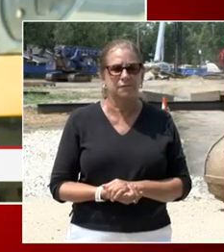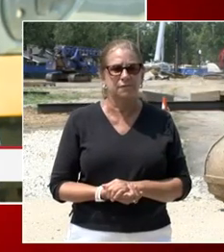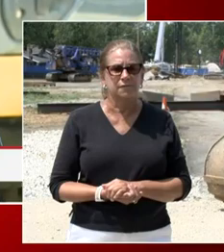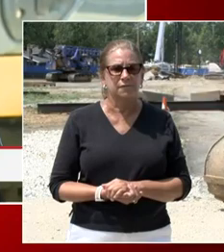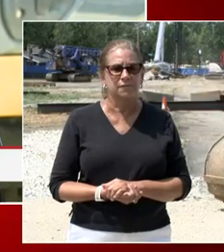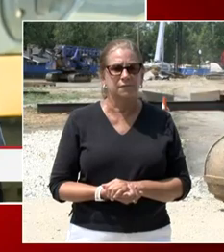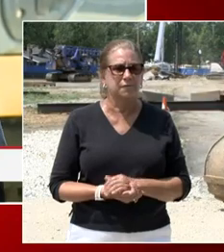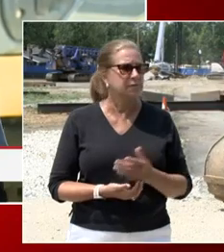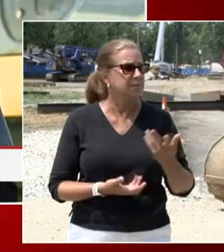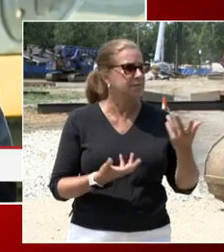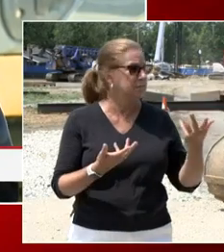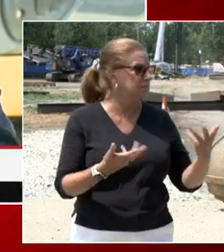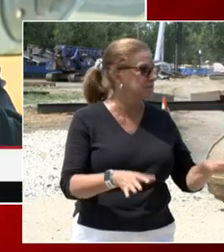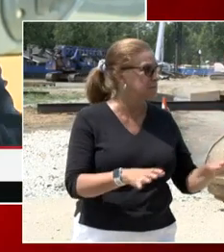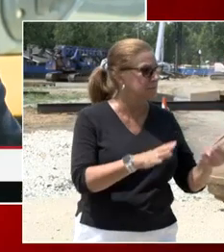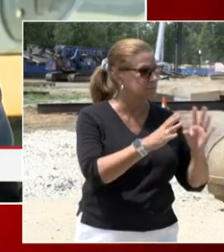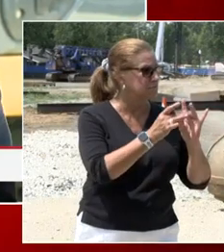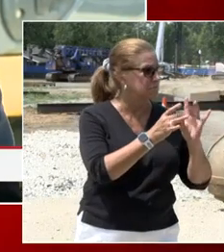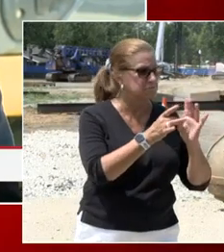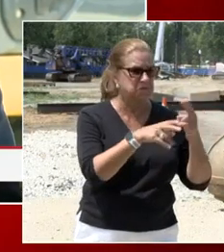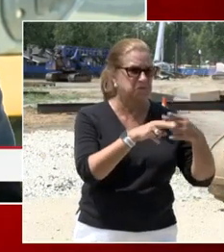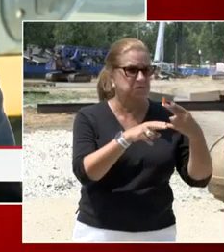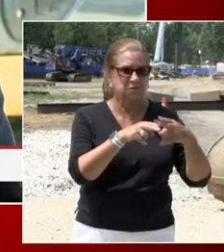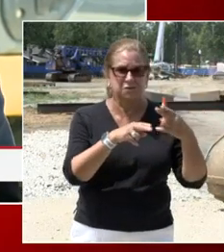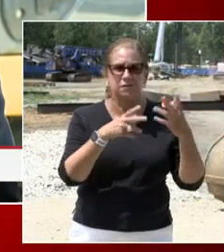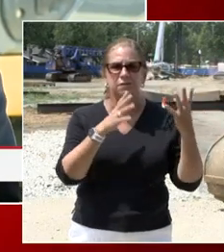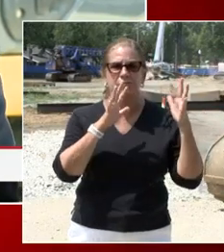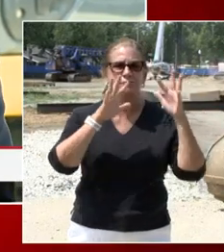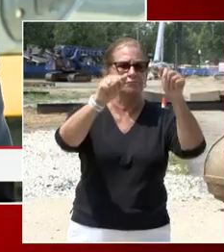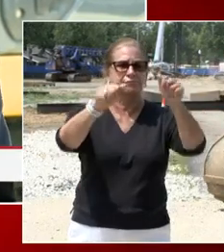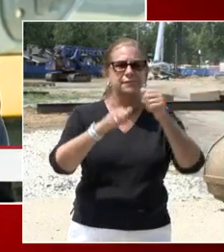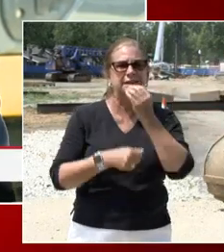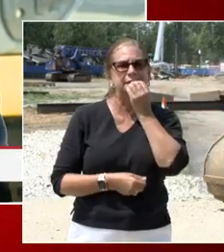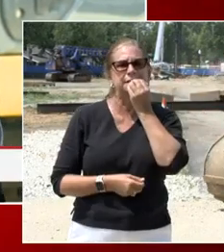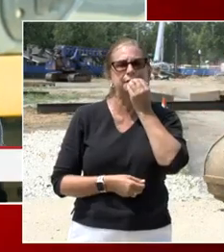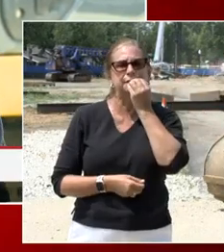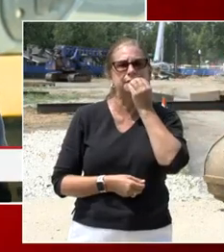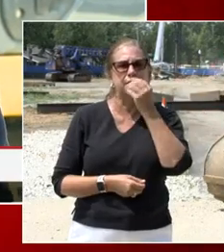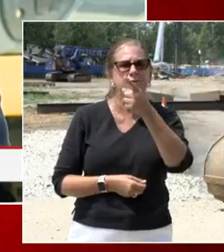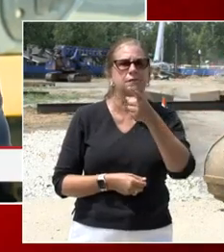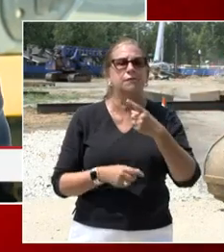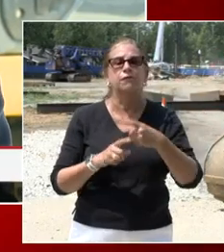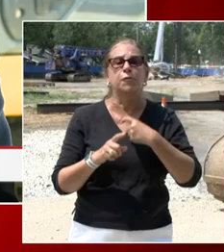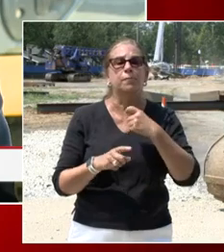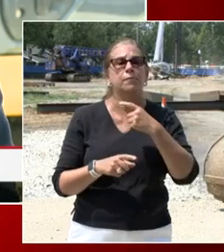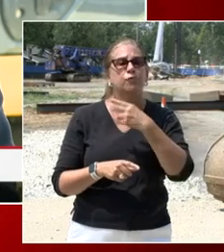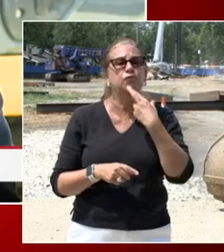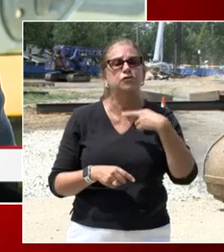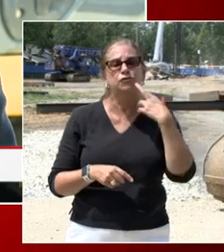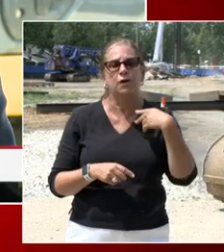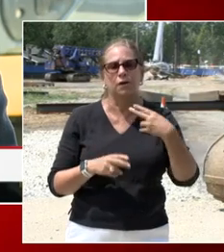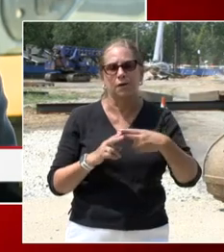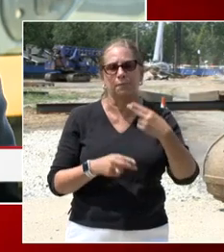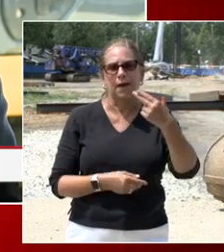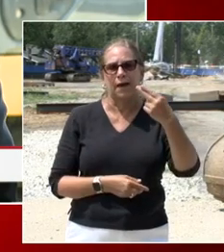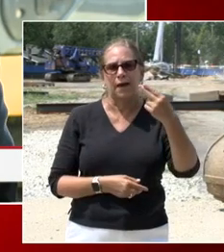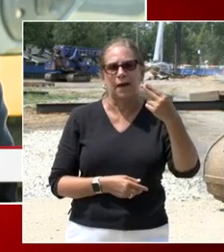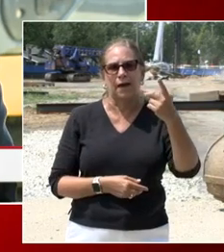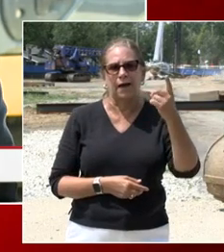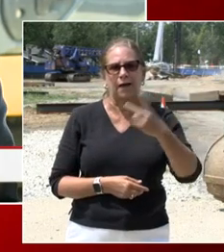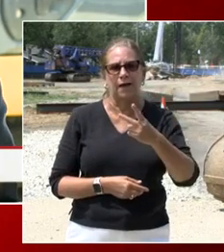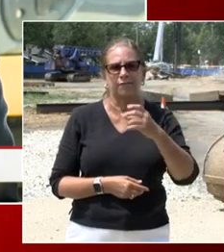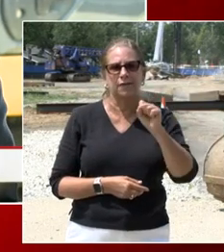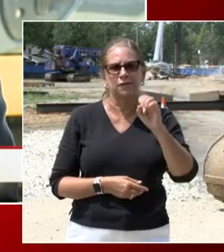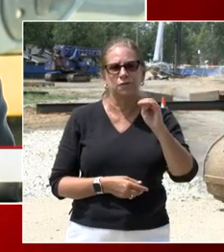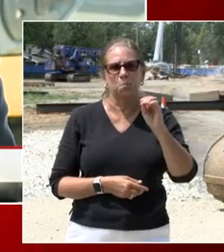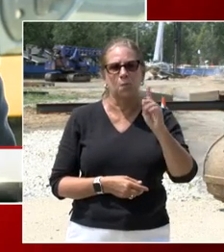eat. Actually, we have a little bit of dirt move, and then we eat. Groundbreakings are about new beginnings. Of course, they're most often about the